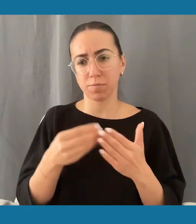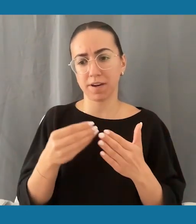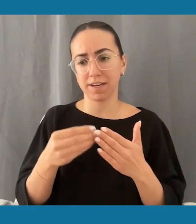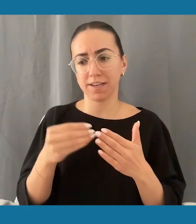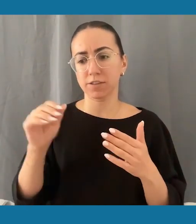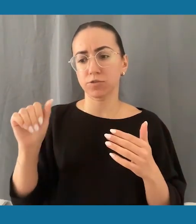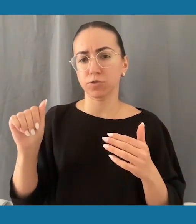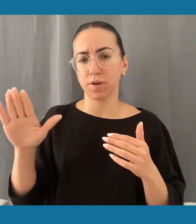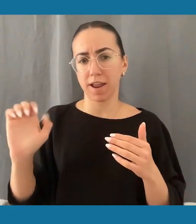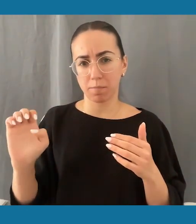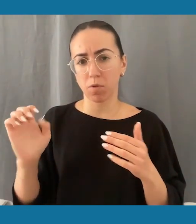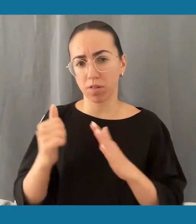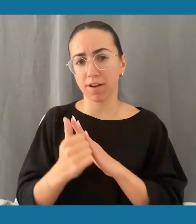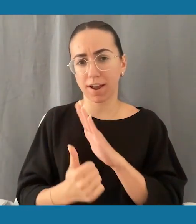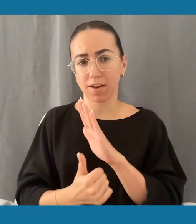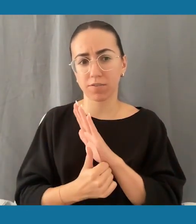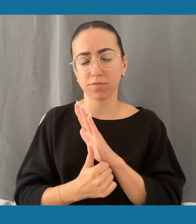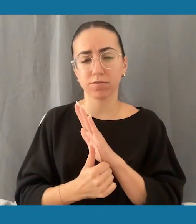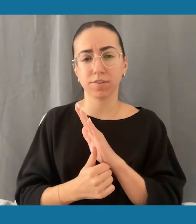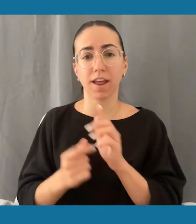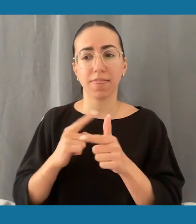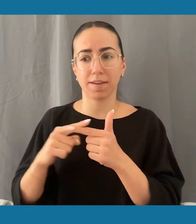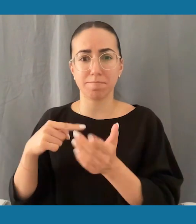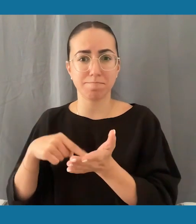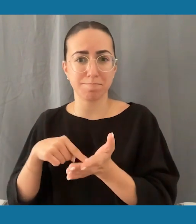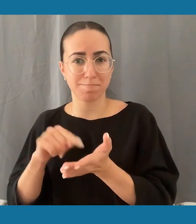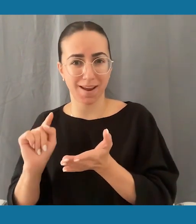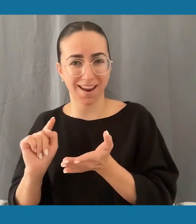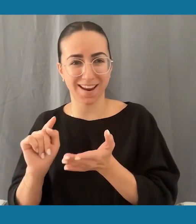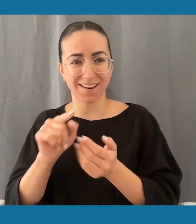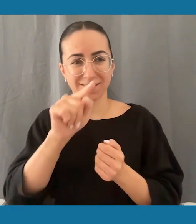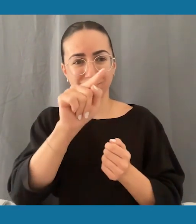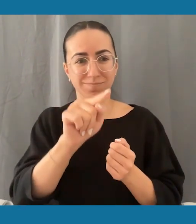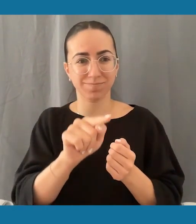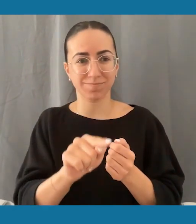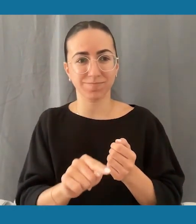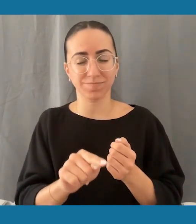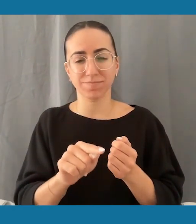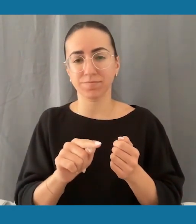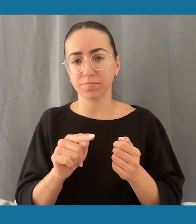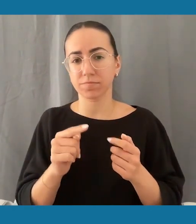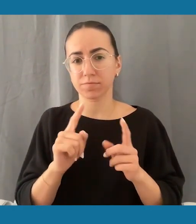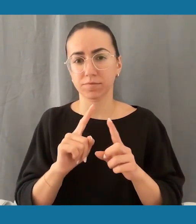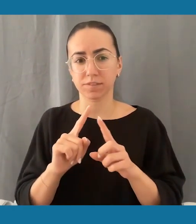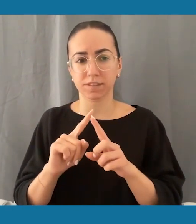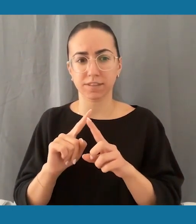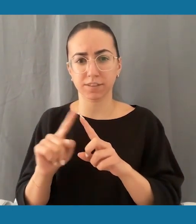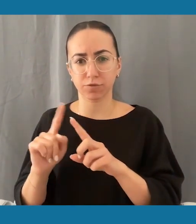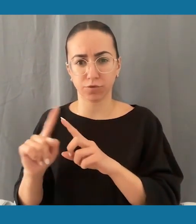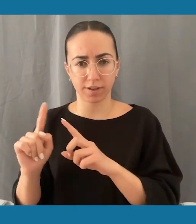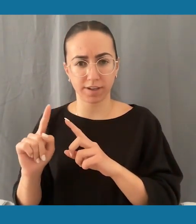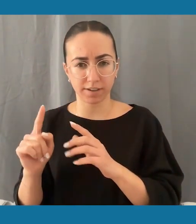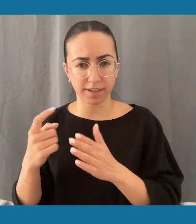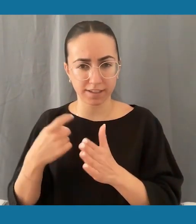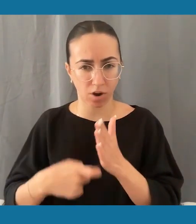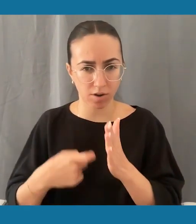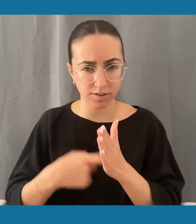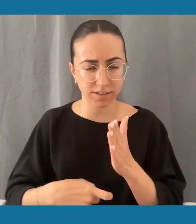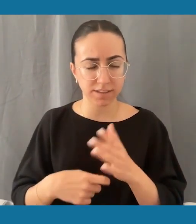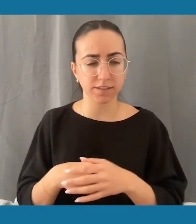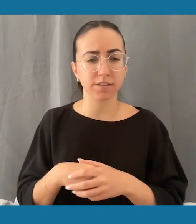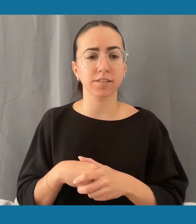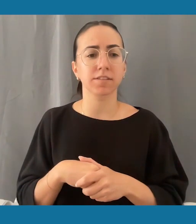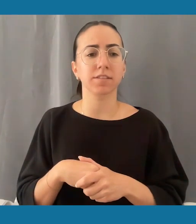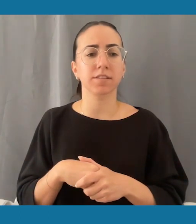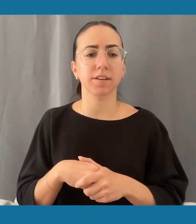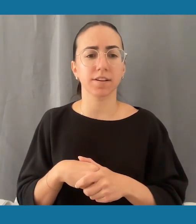pay otherwise prohibited expenses from the special needs trust, because then you won't suffer a reduction in the SSI